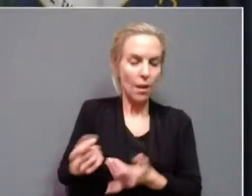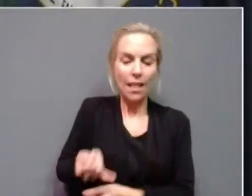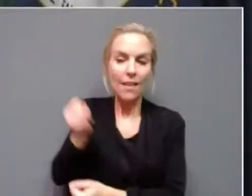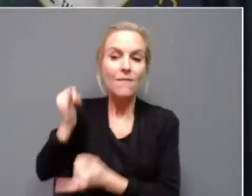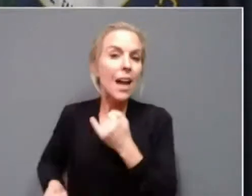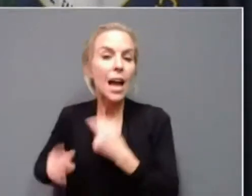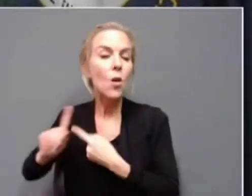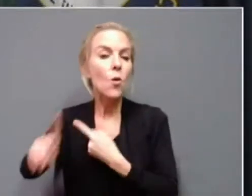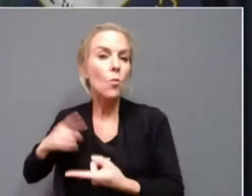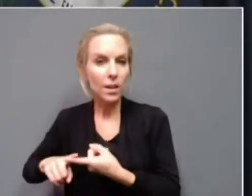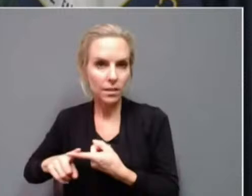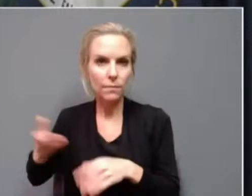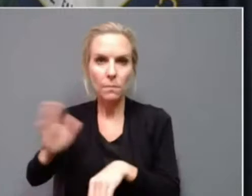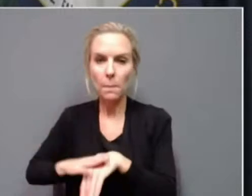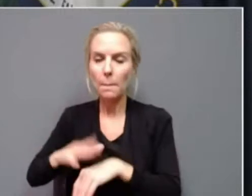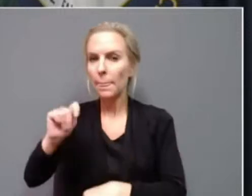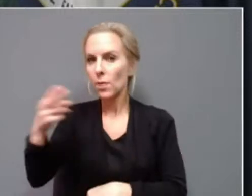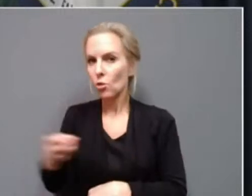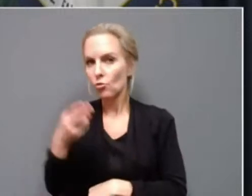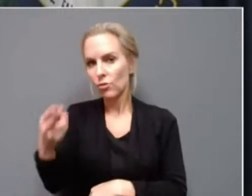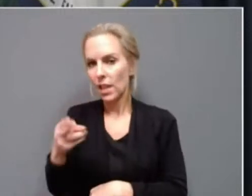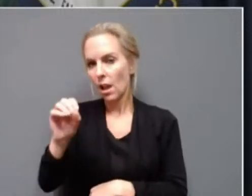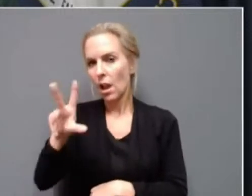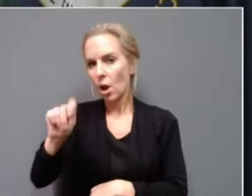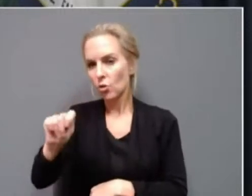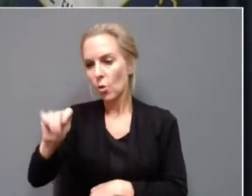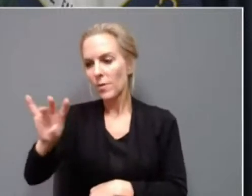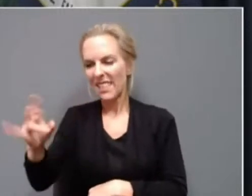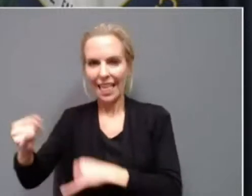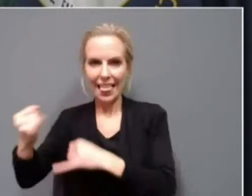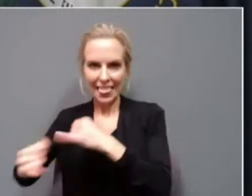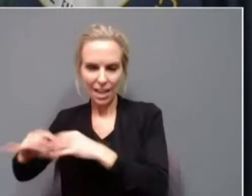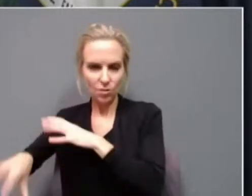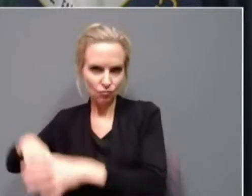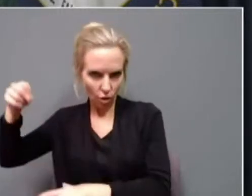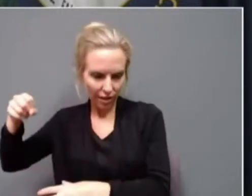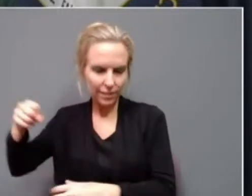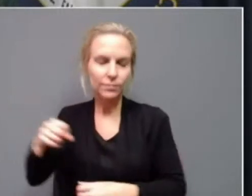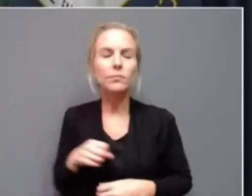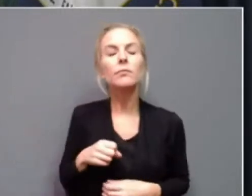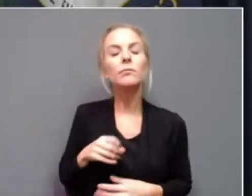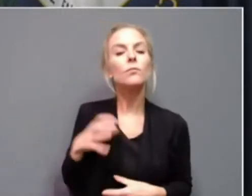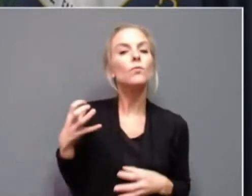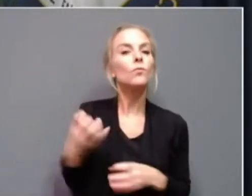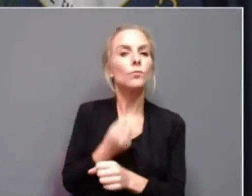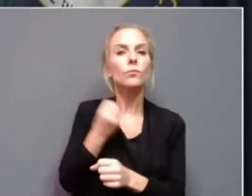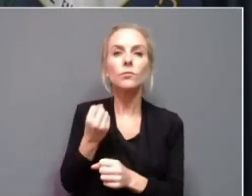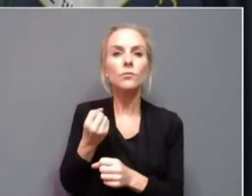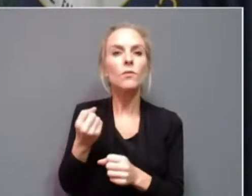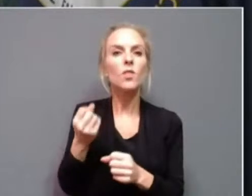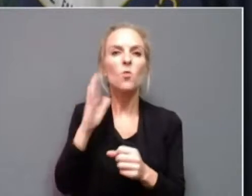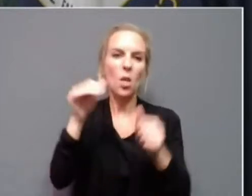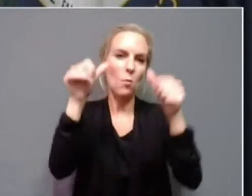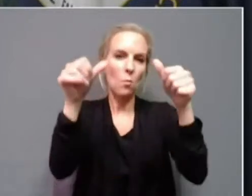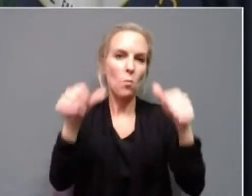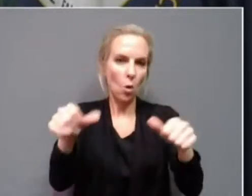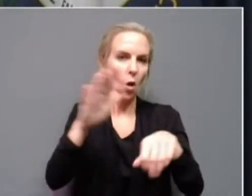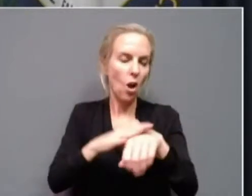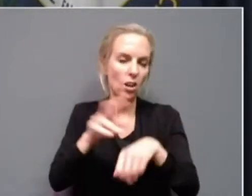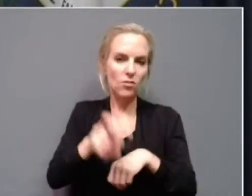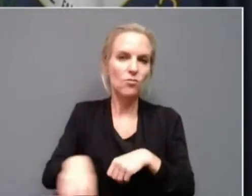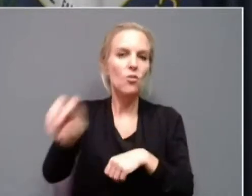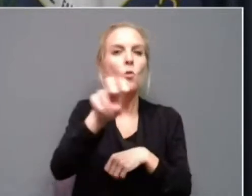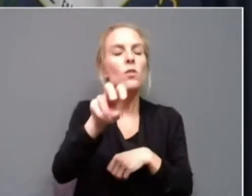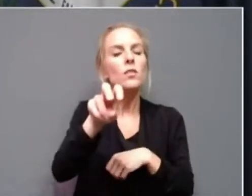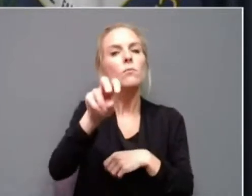place on Thursday, October 7th, 2021. Winners will be posted on the Tourism, Arts, and